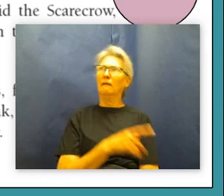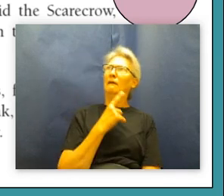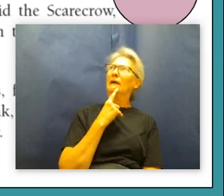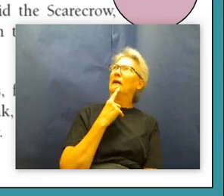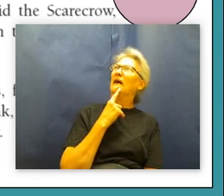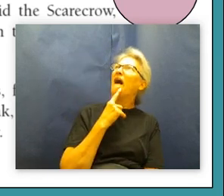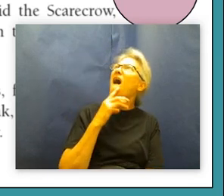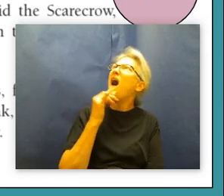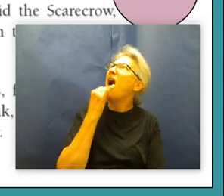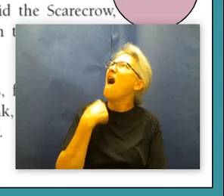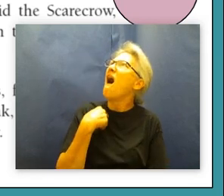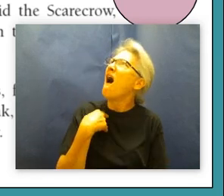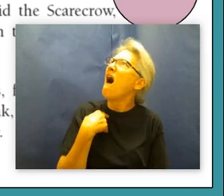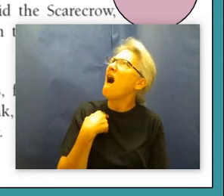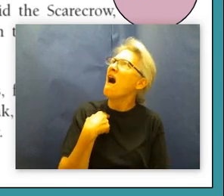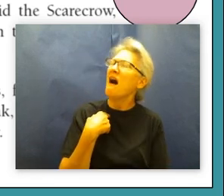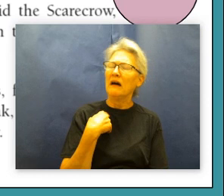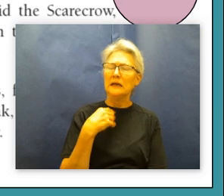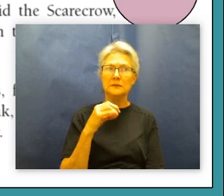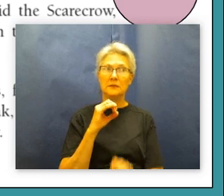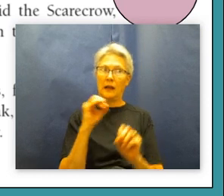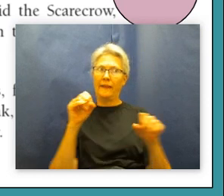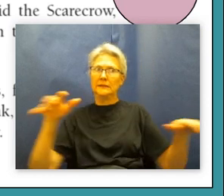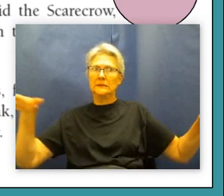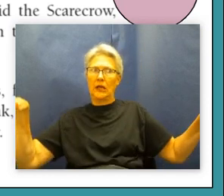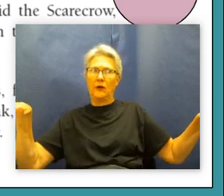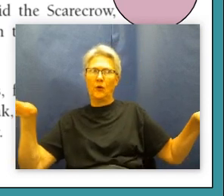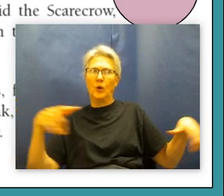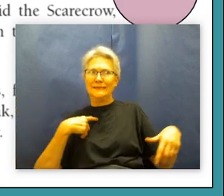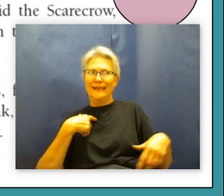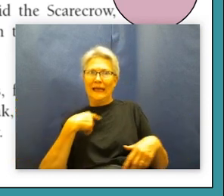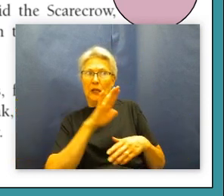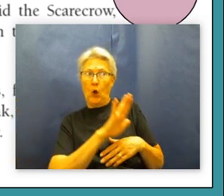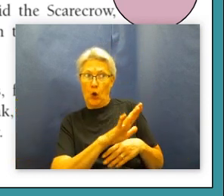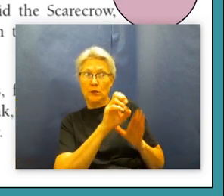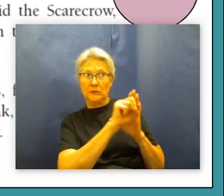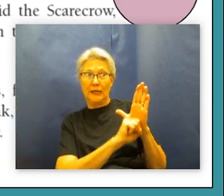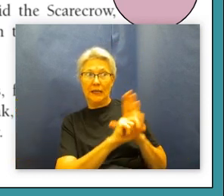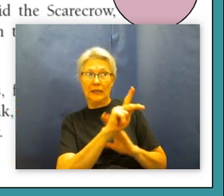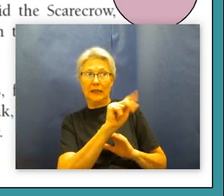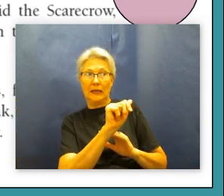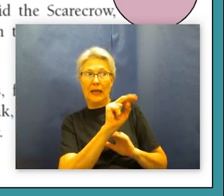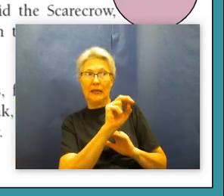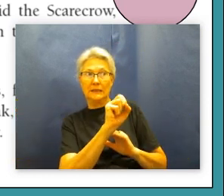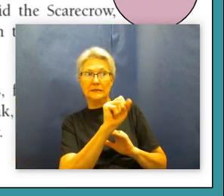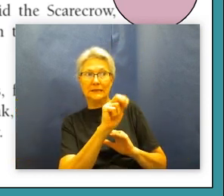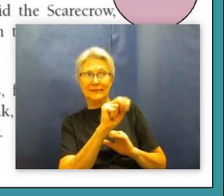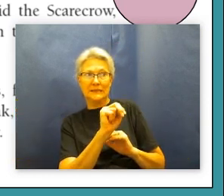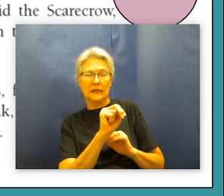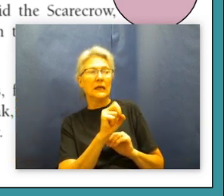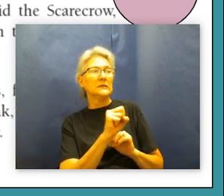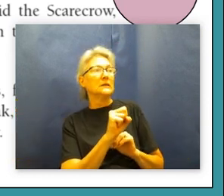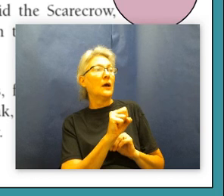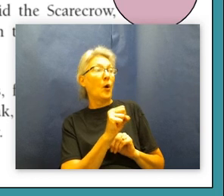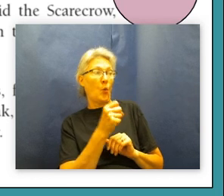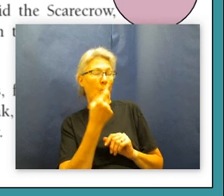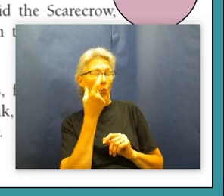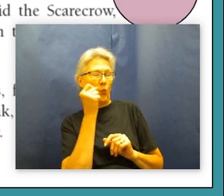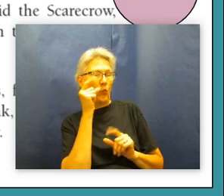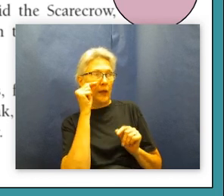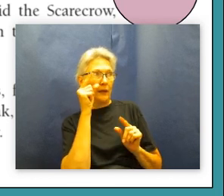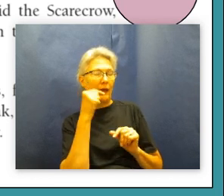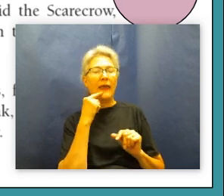have been mistaken at first, for none of the scarecrows in Kansas ever wink. But presently, the figure nodded its head to